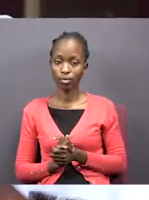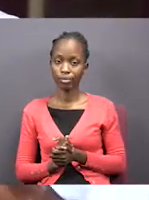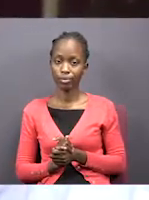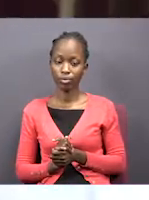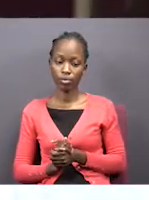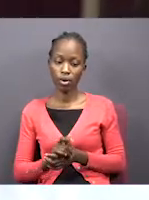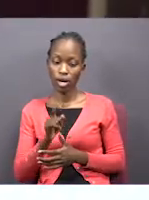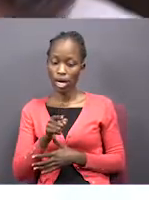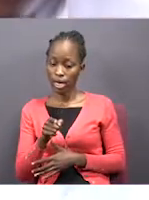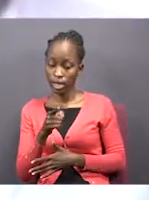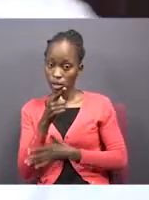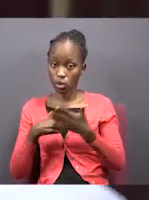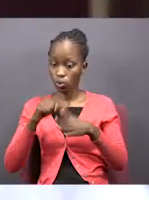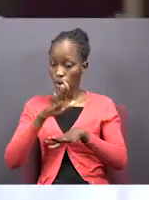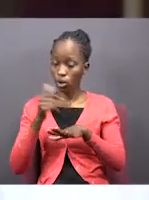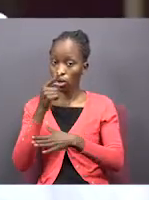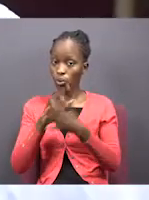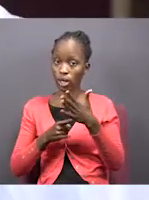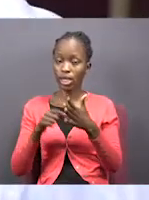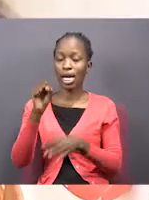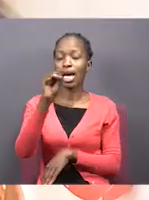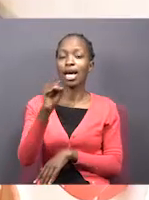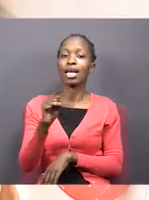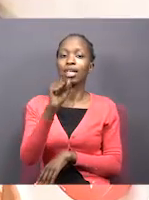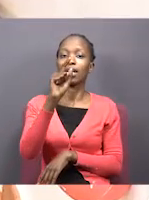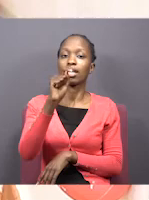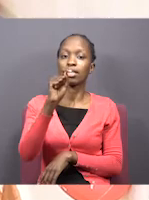every step I take, it